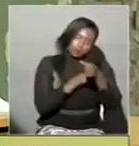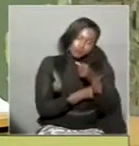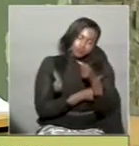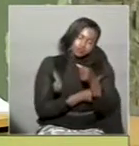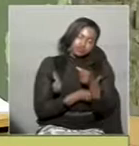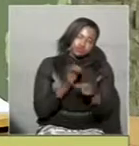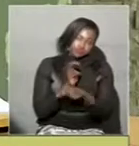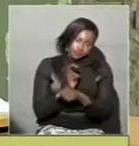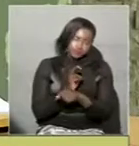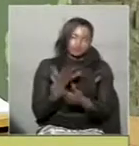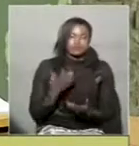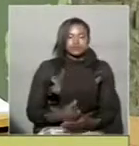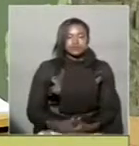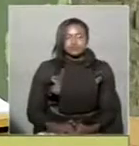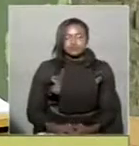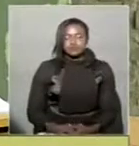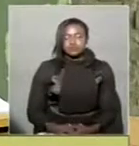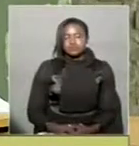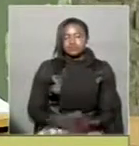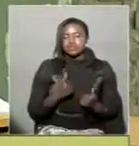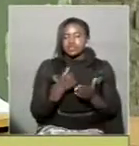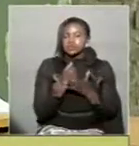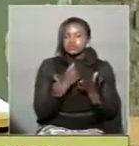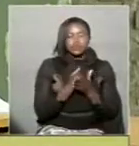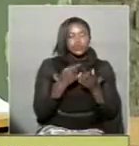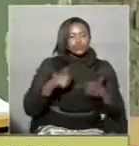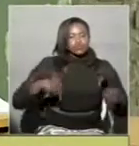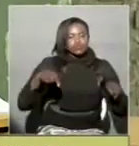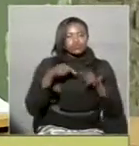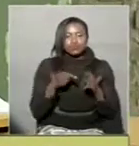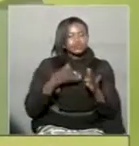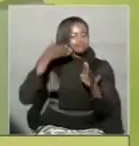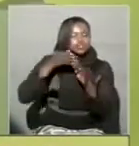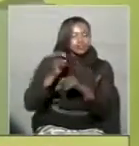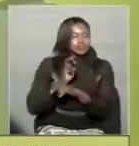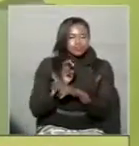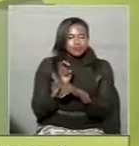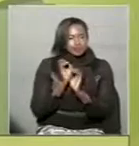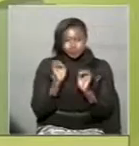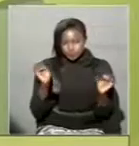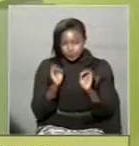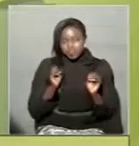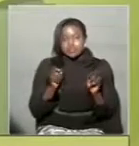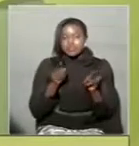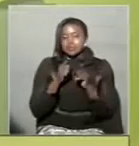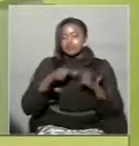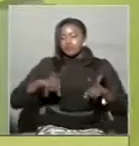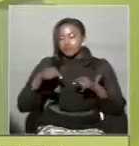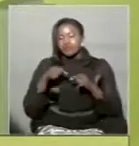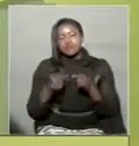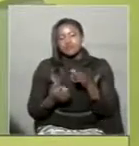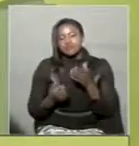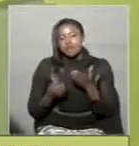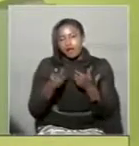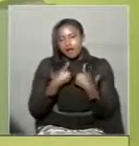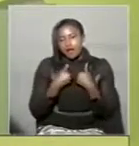supervision. And because we don't directly supervise them at the directorate, we've come up with a system which we